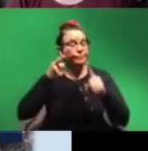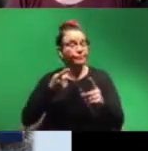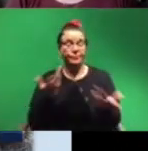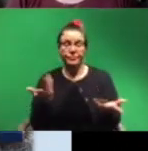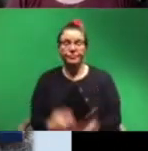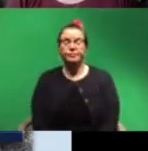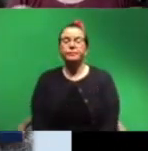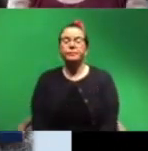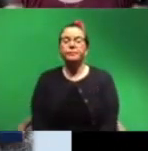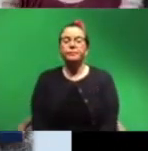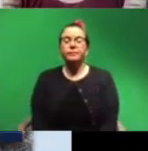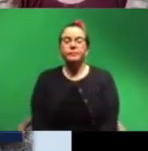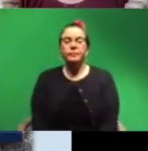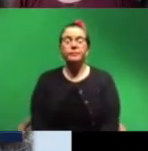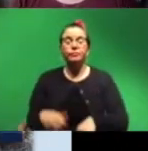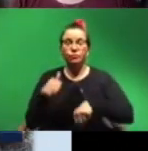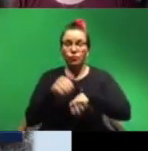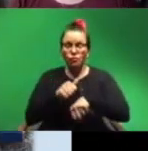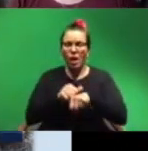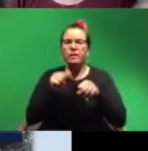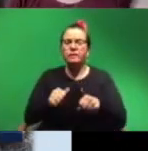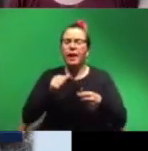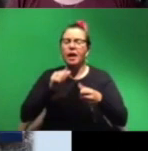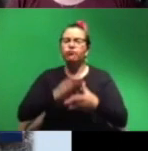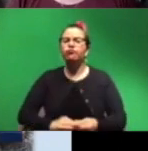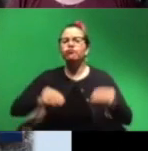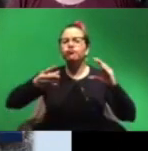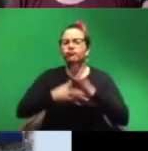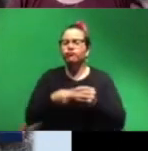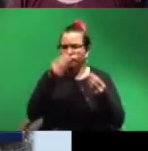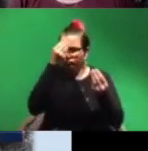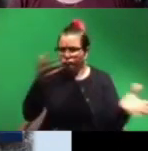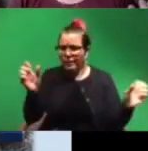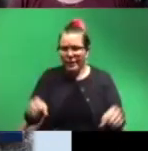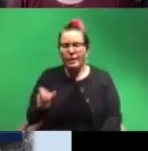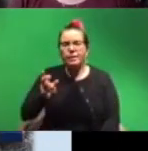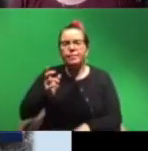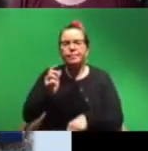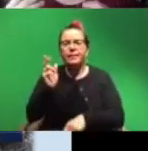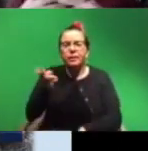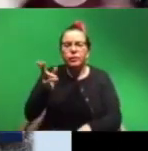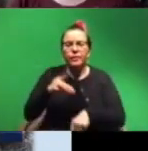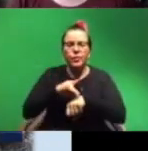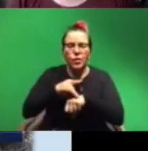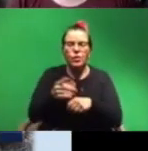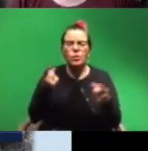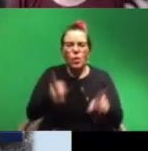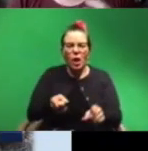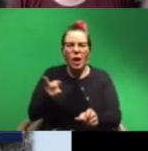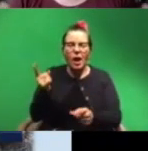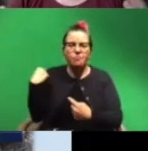fabulous is because rocks can tell us stories. Rocks tell us stories about the history of our Earth, what's happened over the